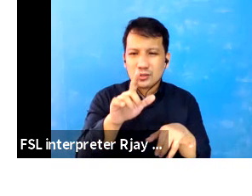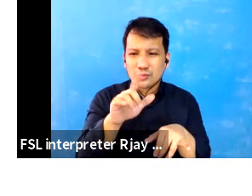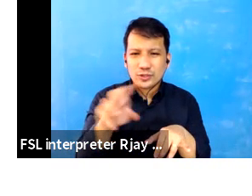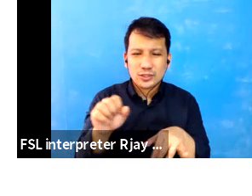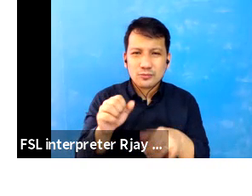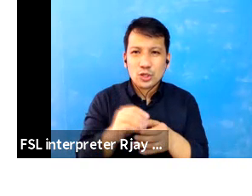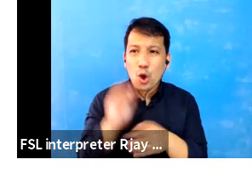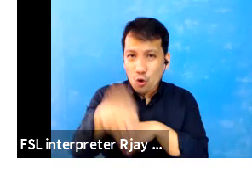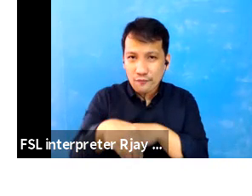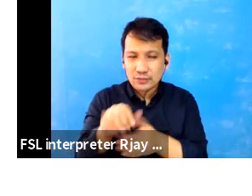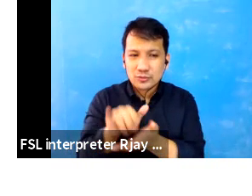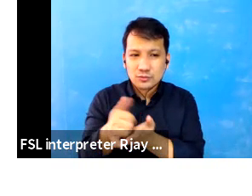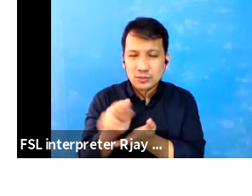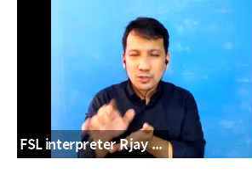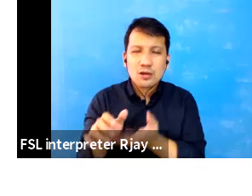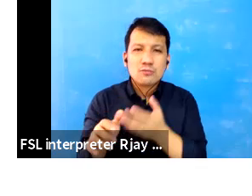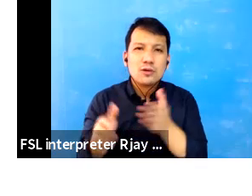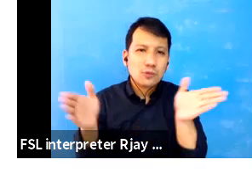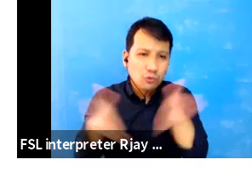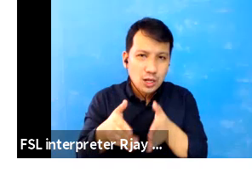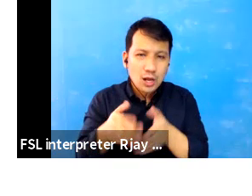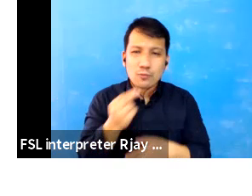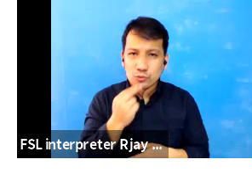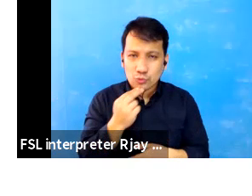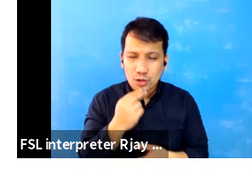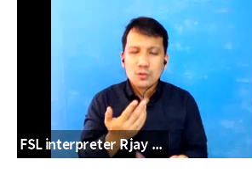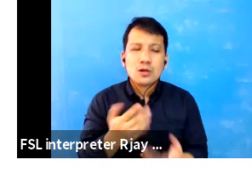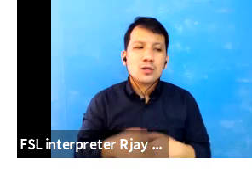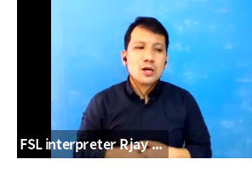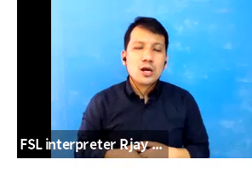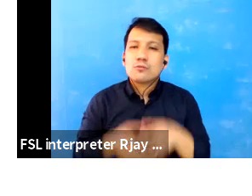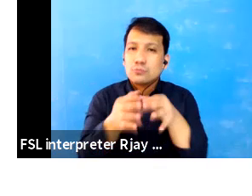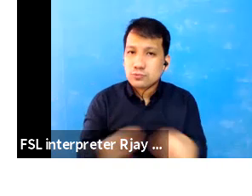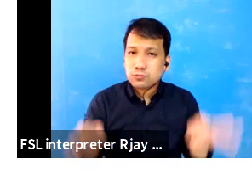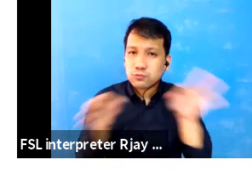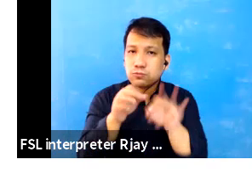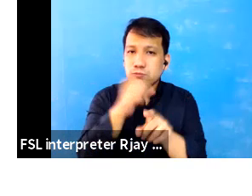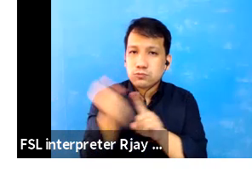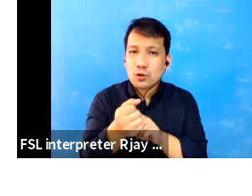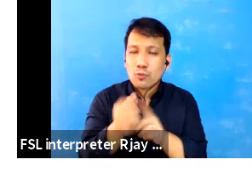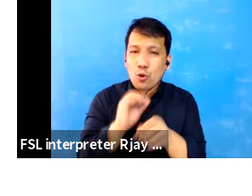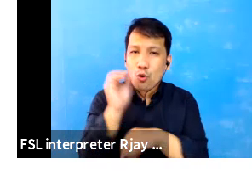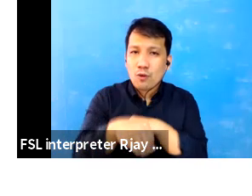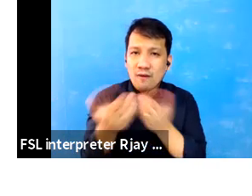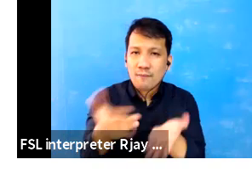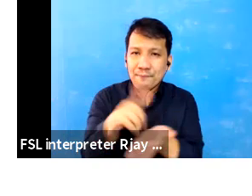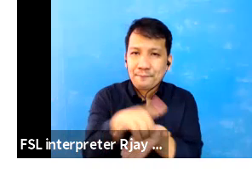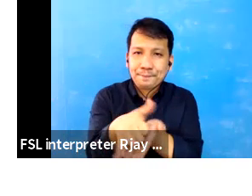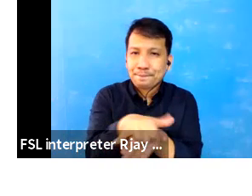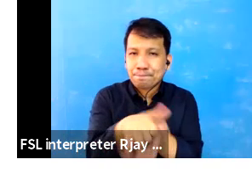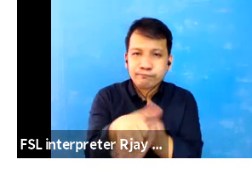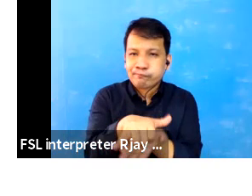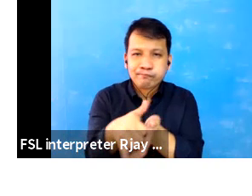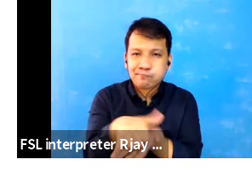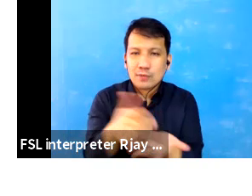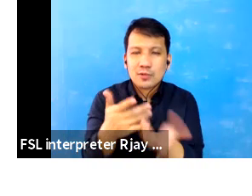other micronutrient deficiencies. And we want to make sure that the situation of overweight and obesity is not going to